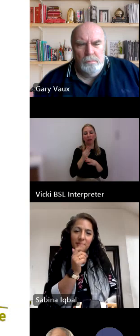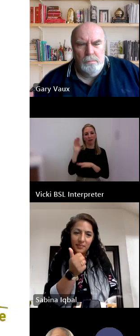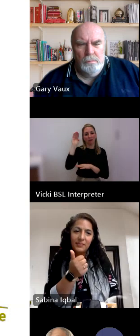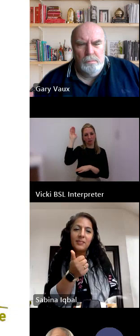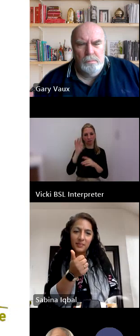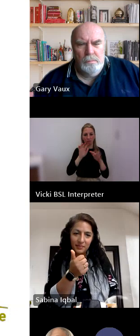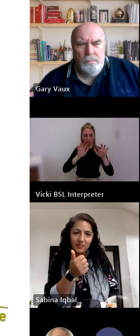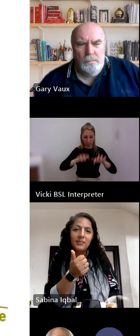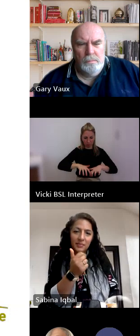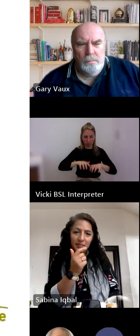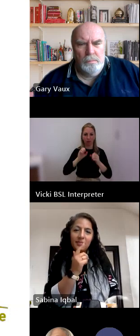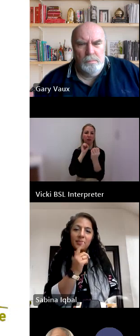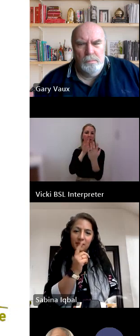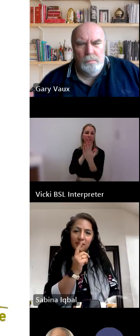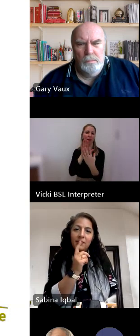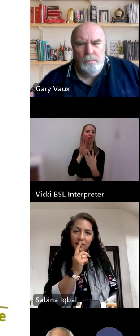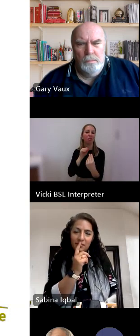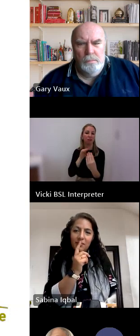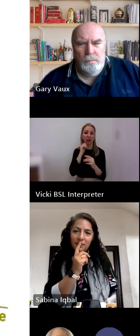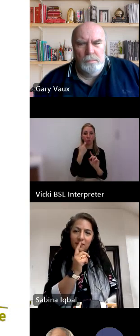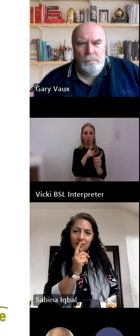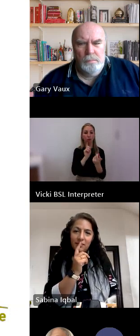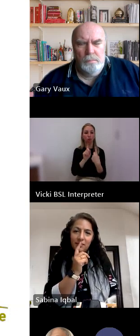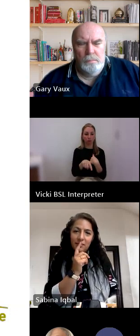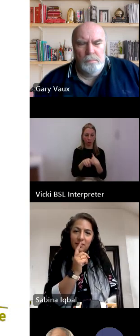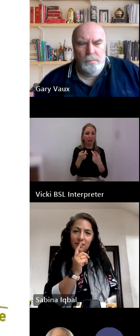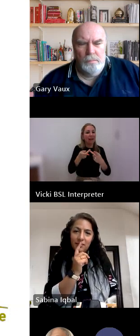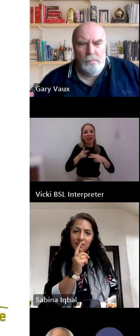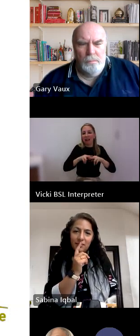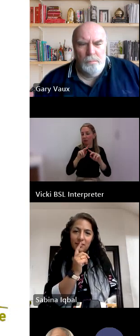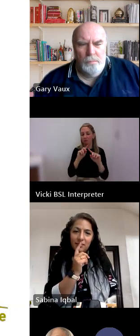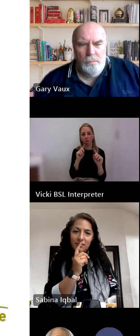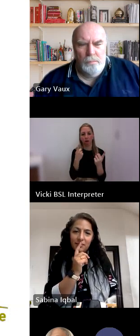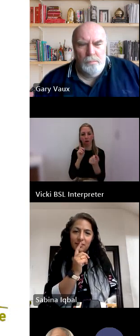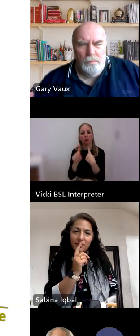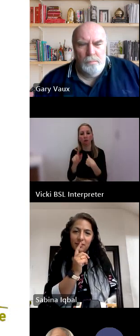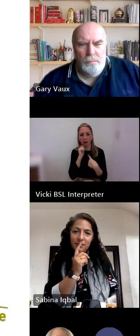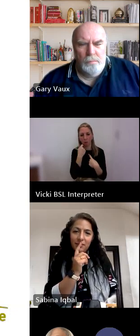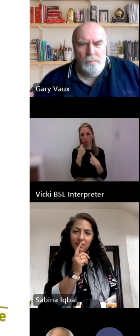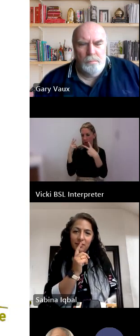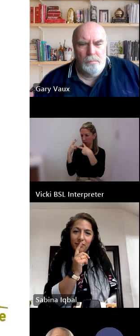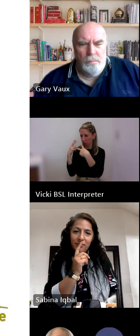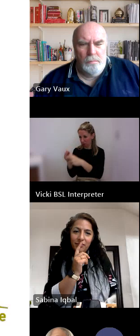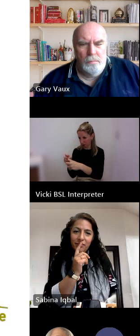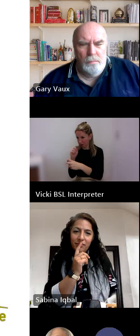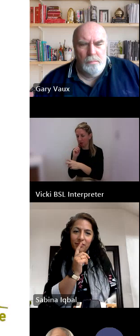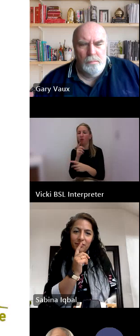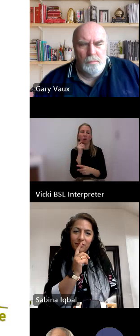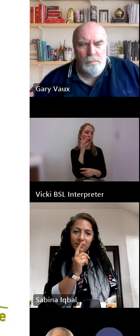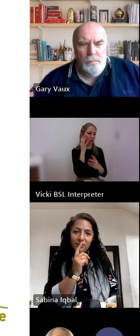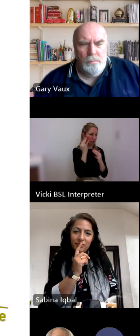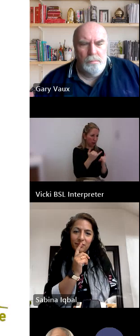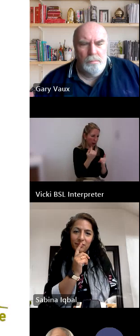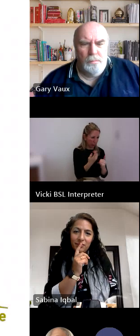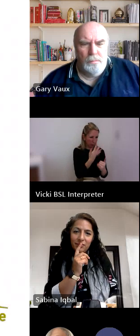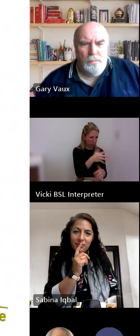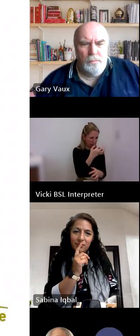we will make sure we respond. If we can't respond and it's something that we have to take away, we'll make sure that we take your details